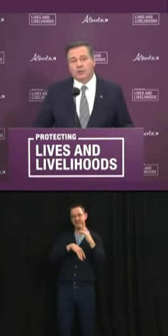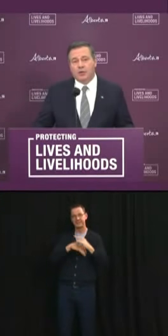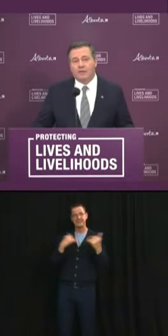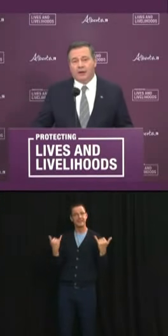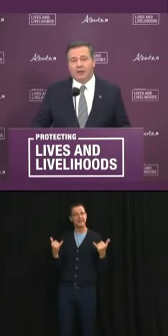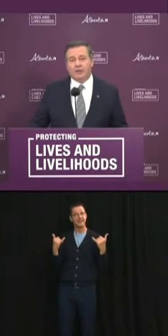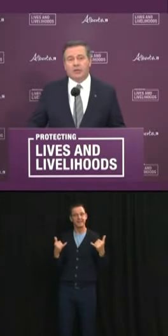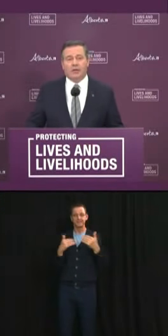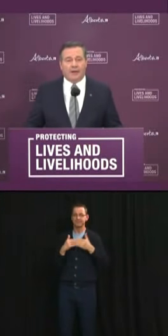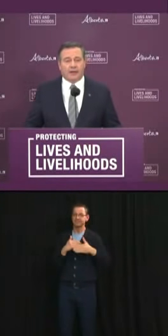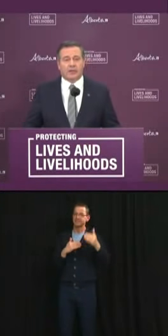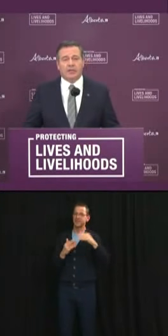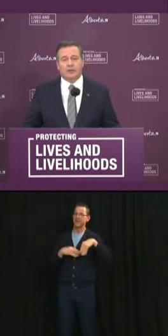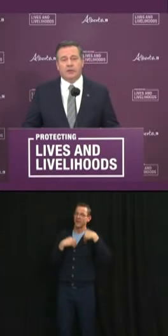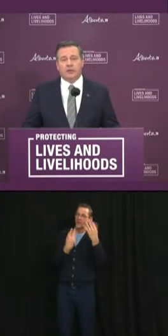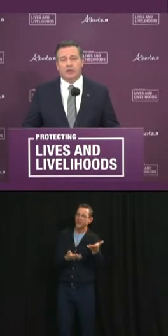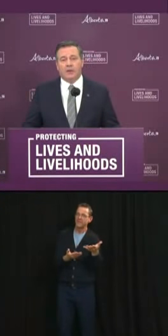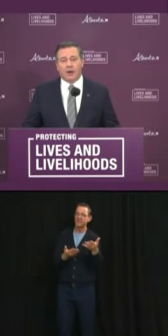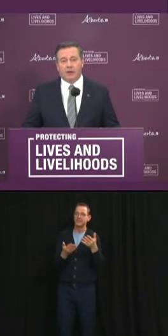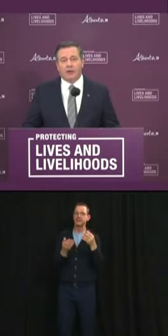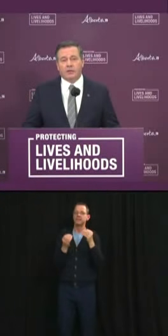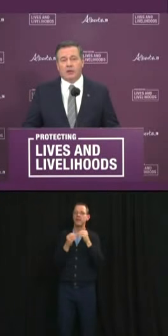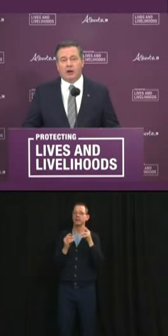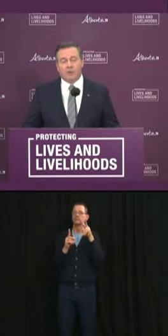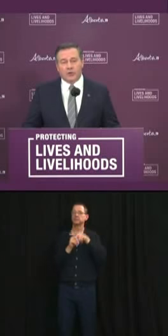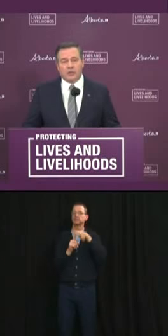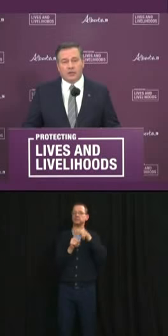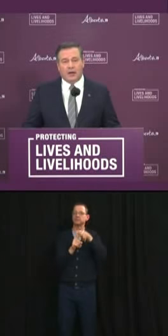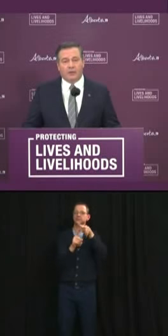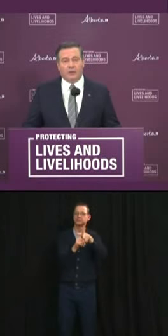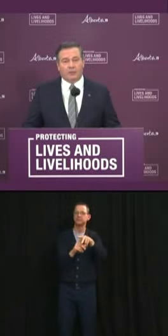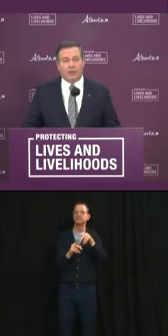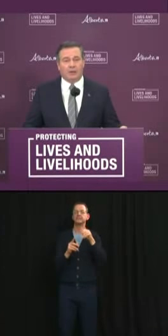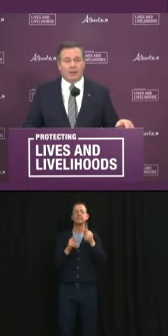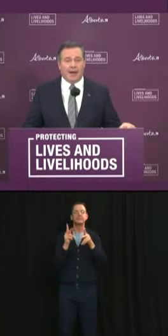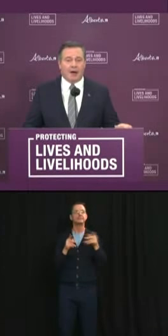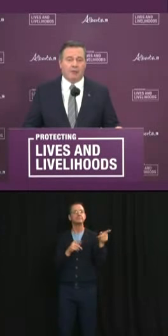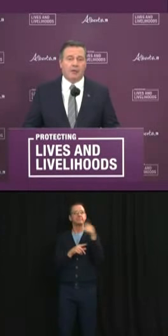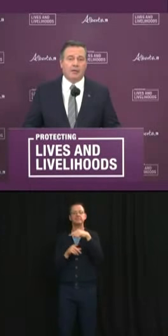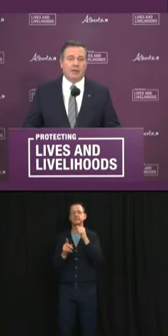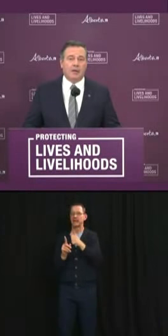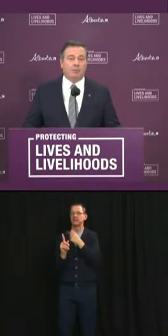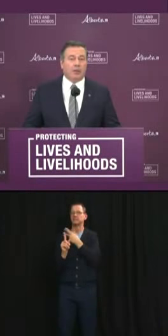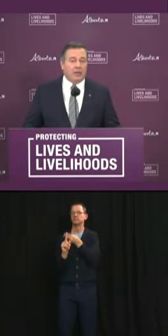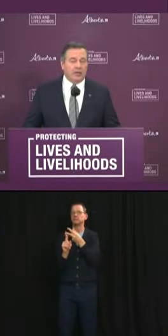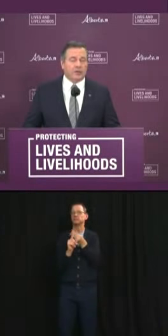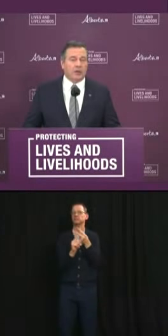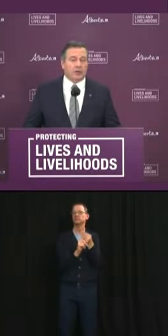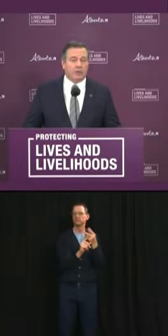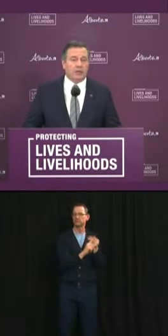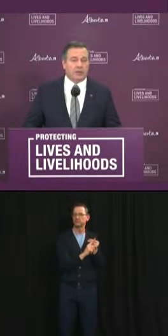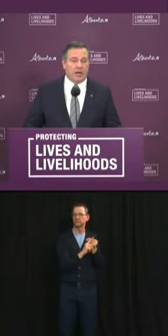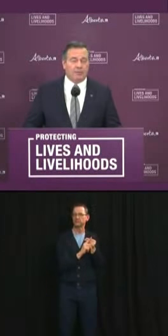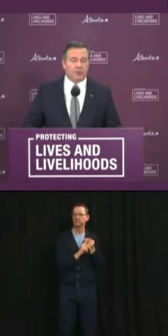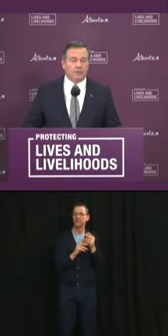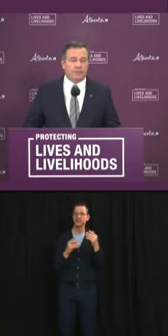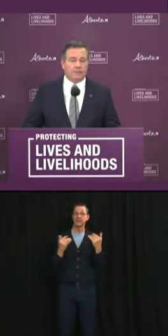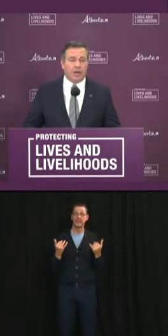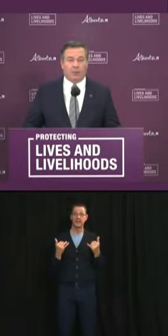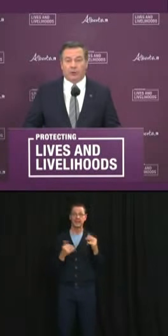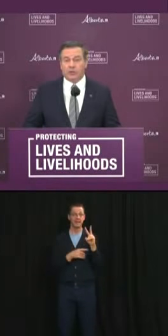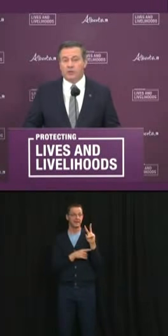race between the variants and the vaccines, the variants are most definitely winning now. But these 3